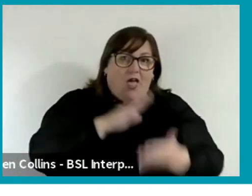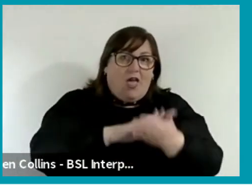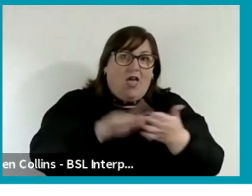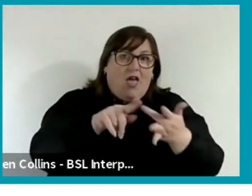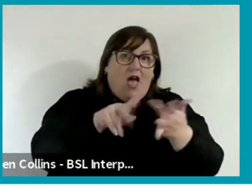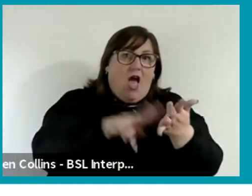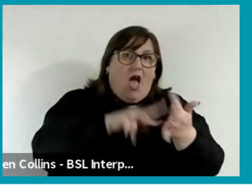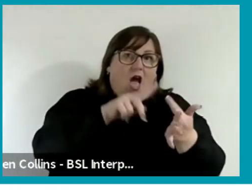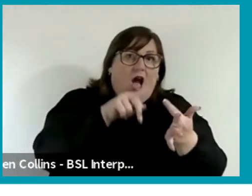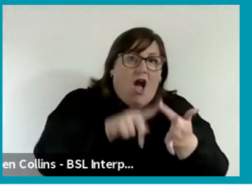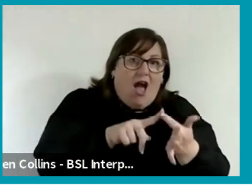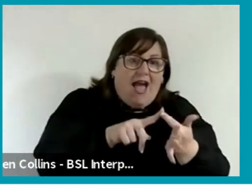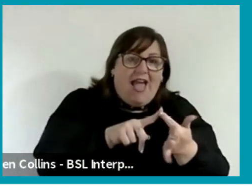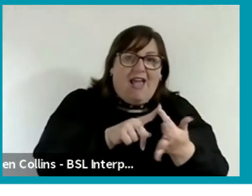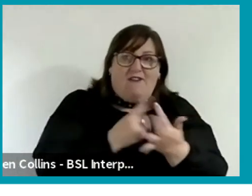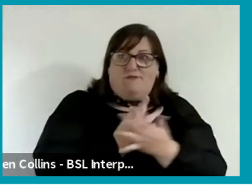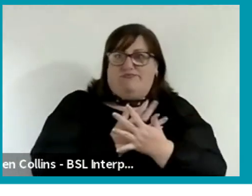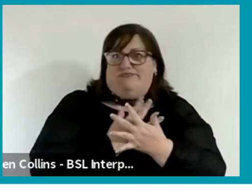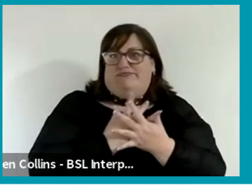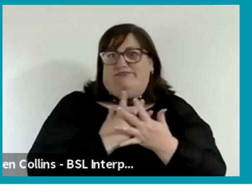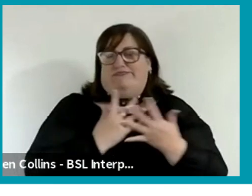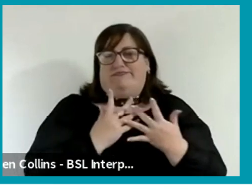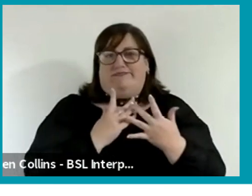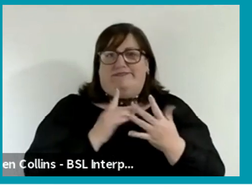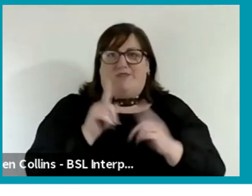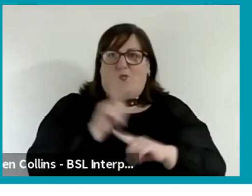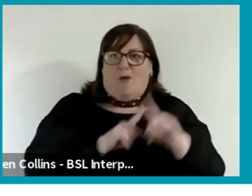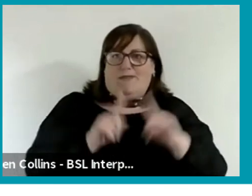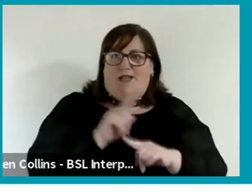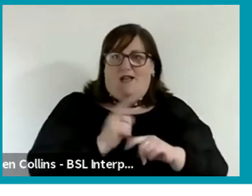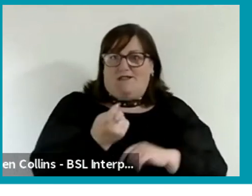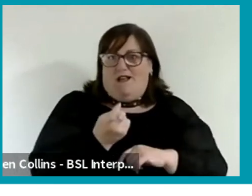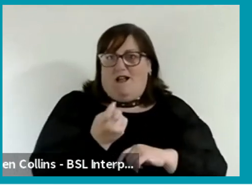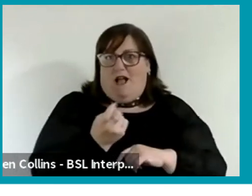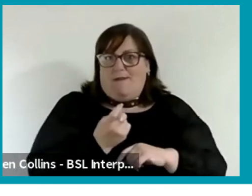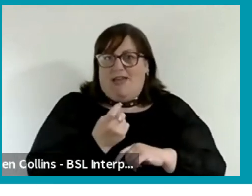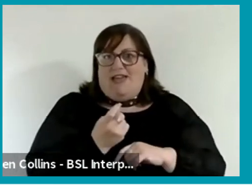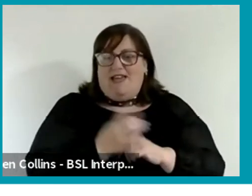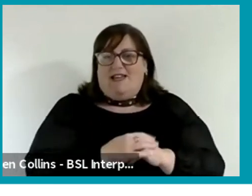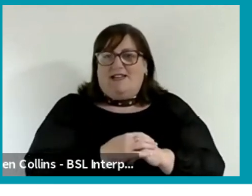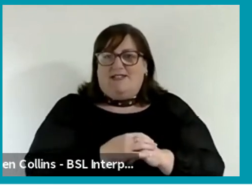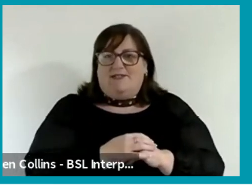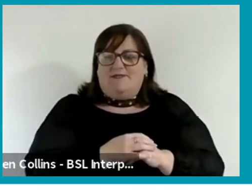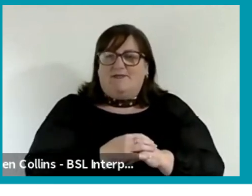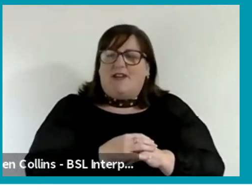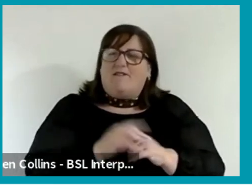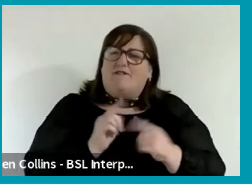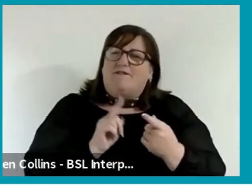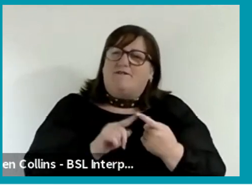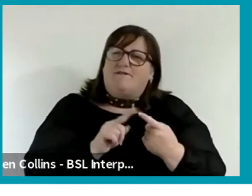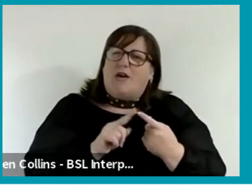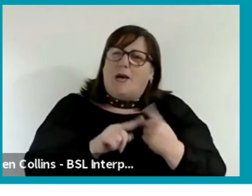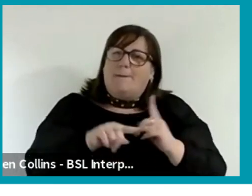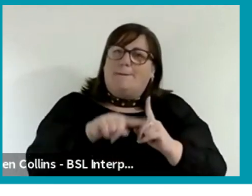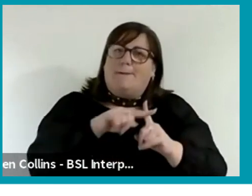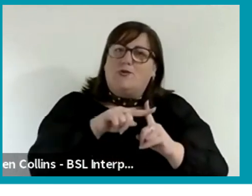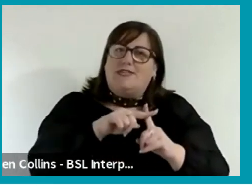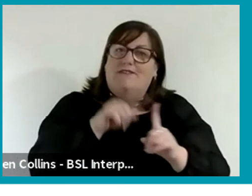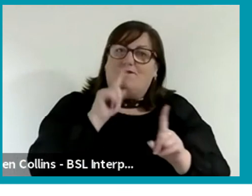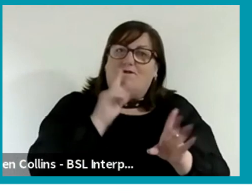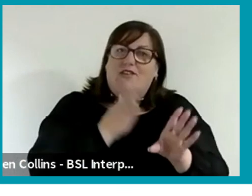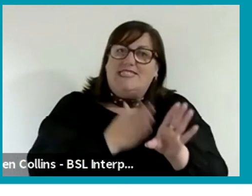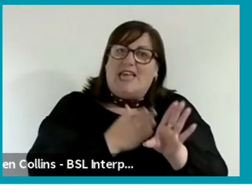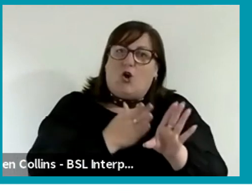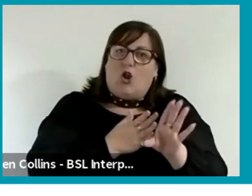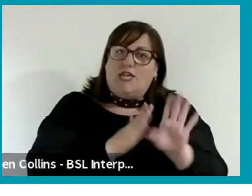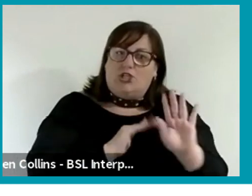coming up, other Meet the Employers, and also there are some positive psychology sessions coming up,